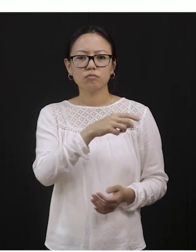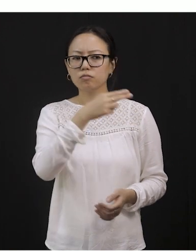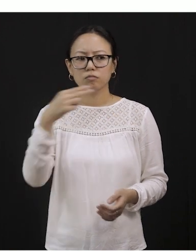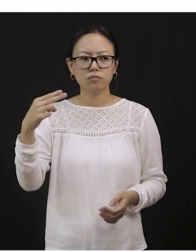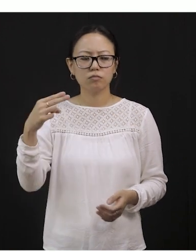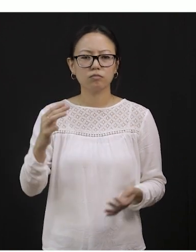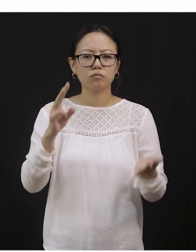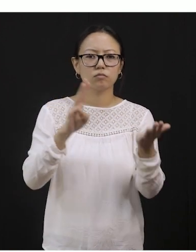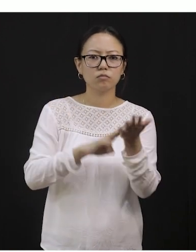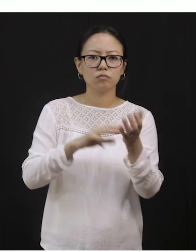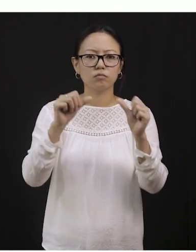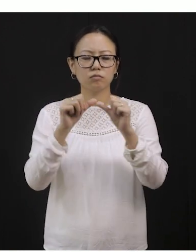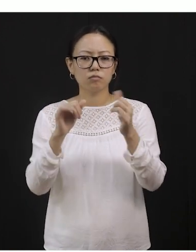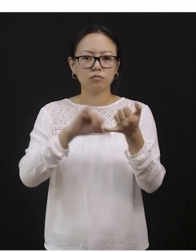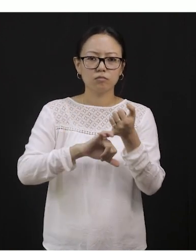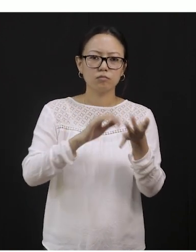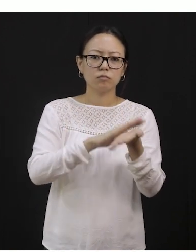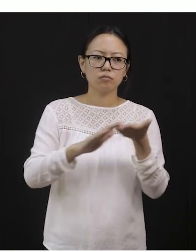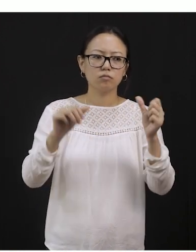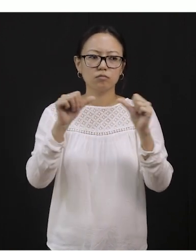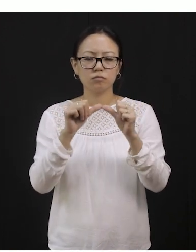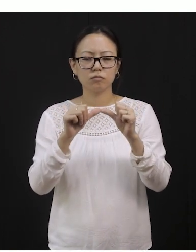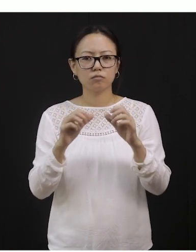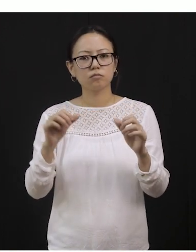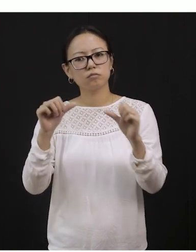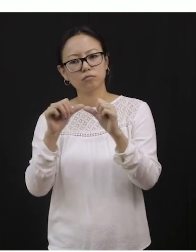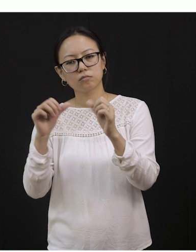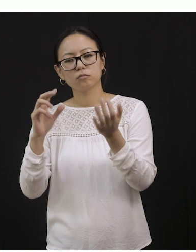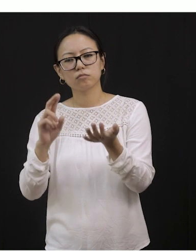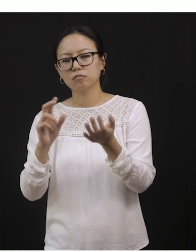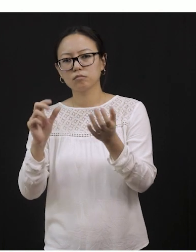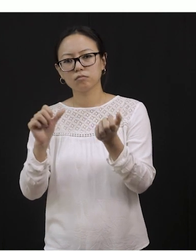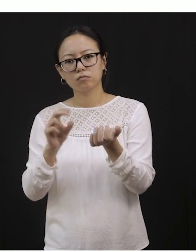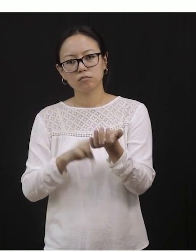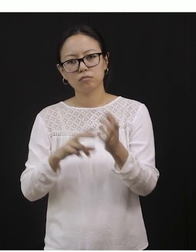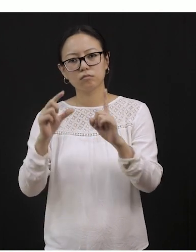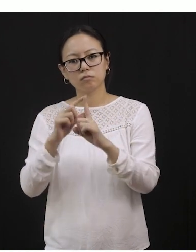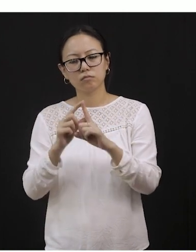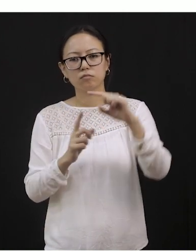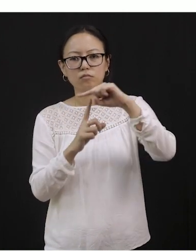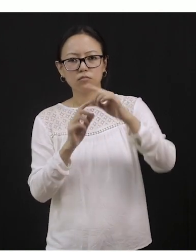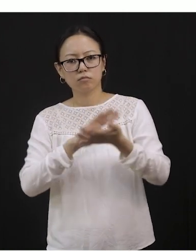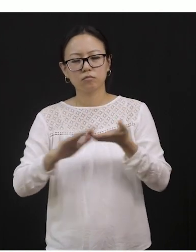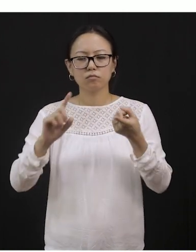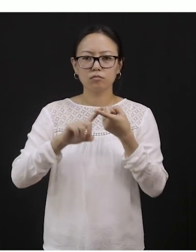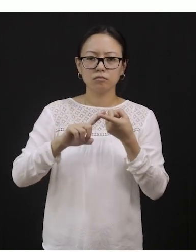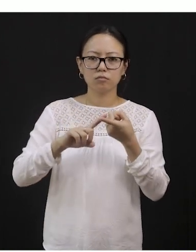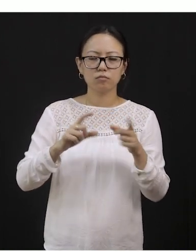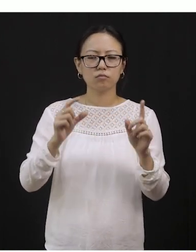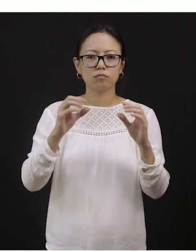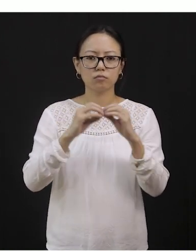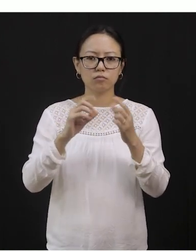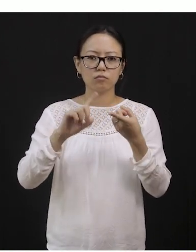than Masha and the Bear, right? Okay, now I have a homework,